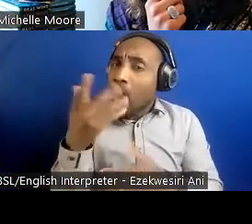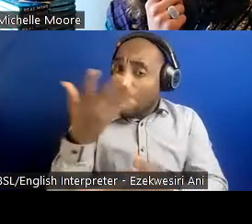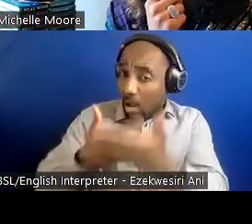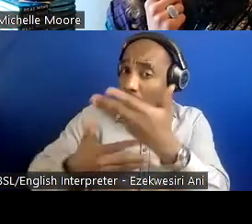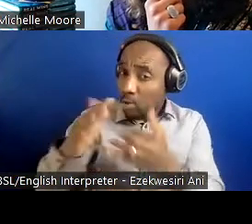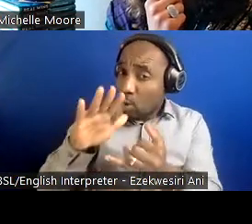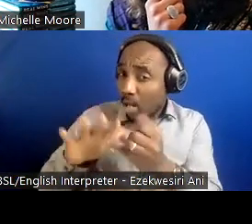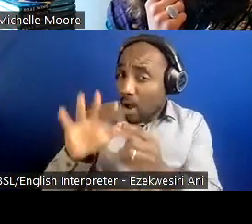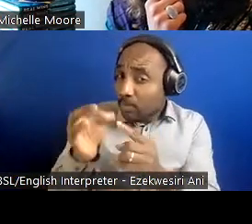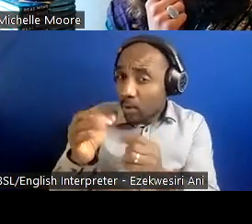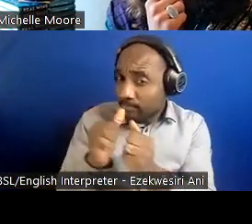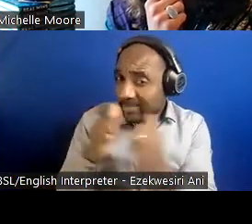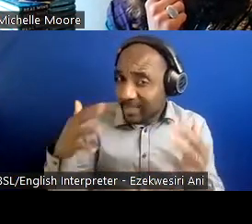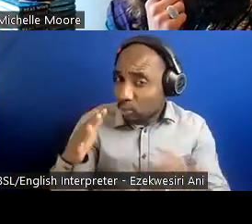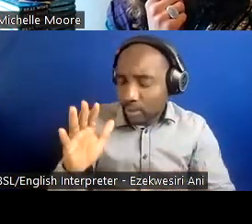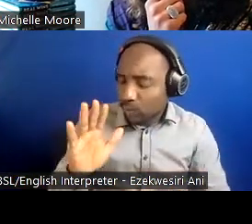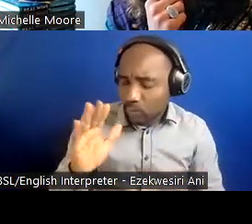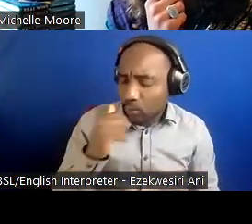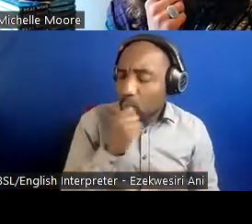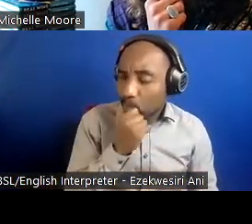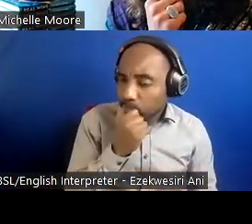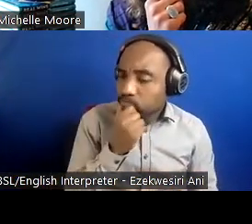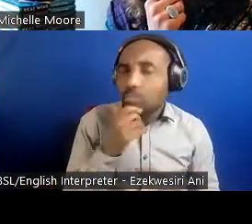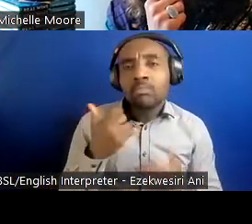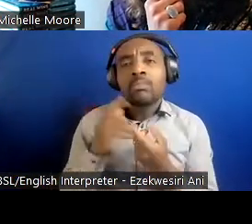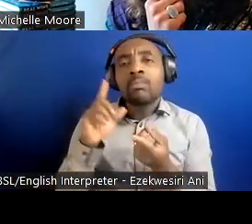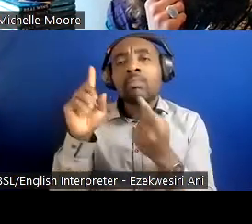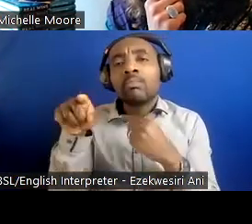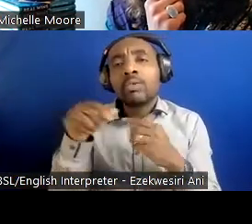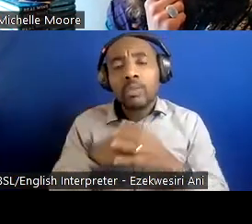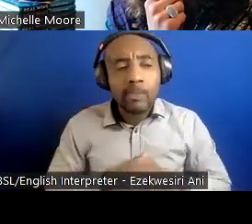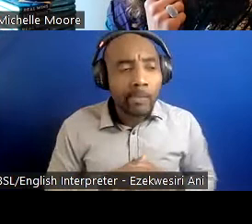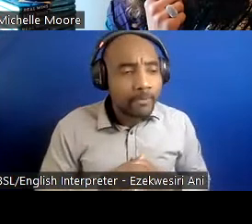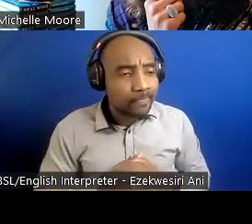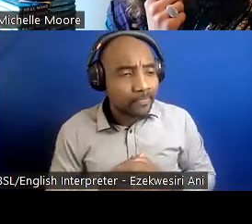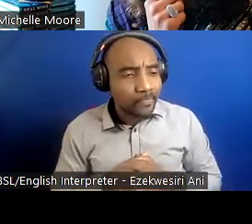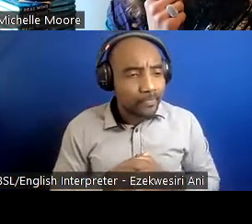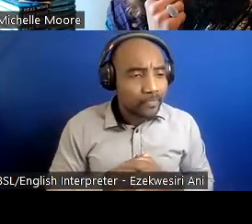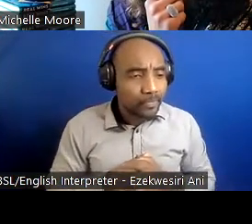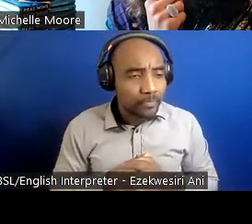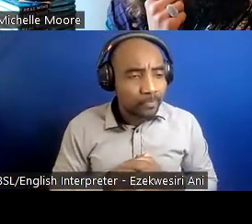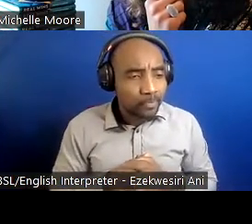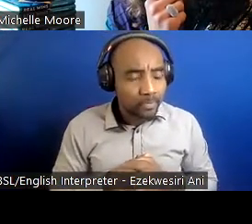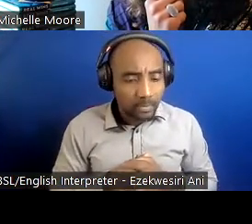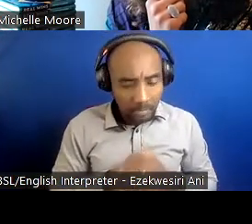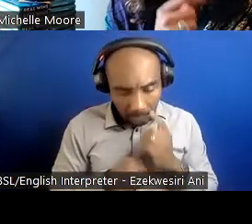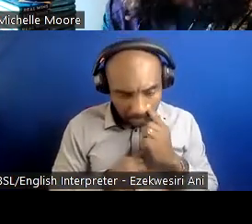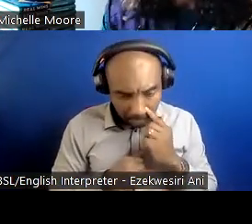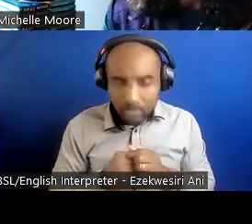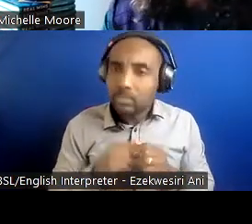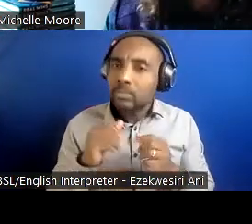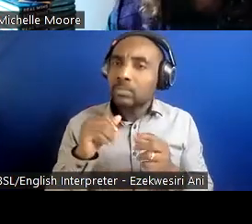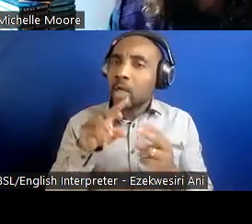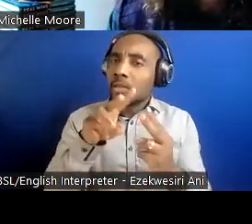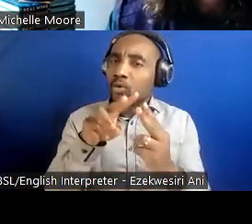point particularly. I think that the way that I would respond is to reflect on the sincerity of two things.